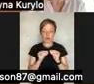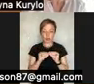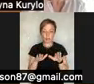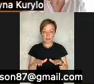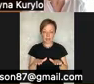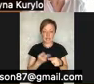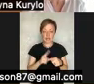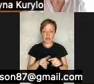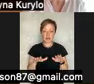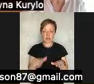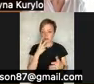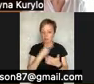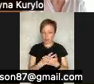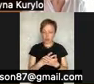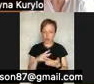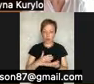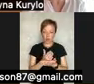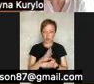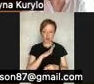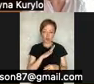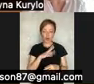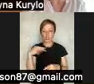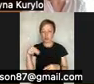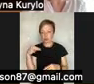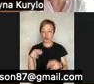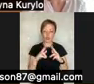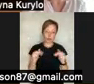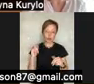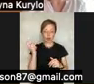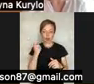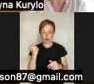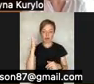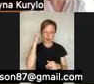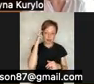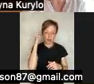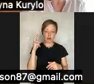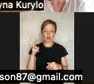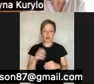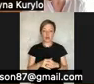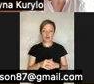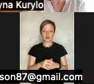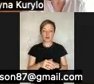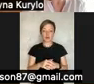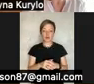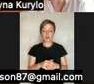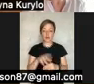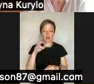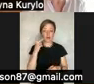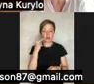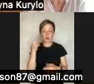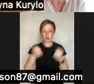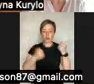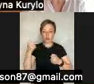nearby of the house. You could see that respondents were coming from very different places, from